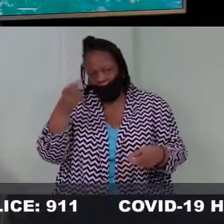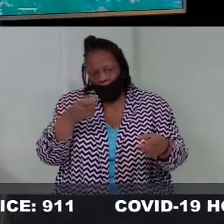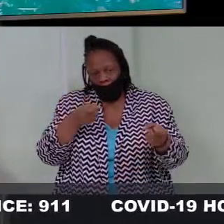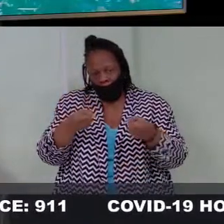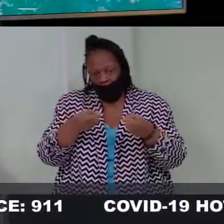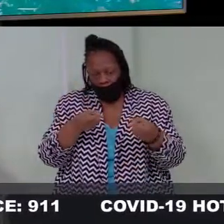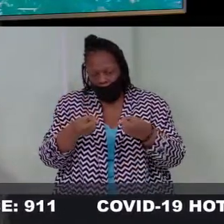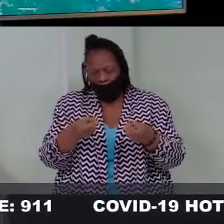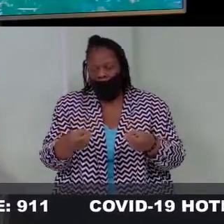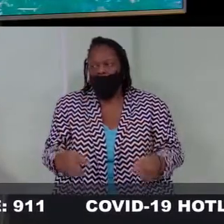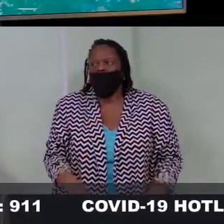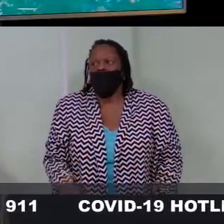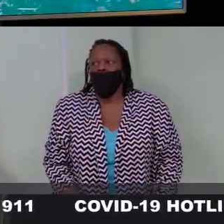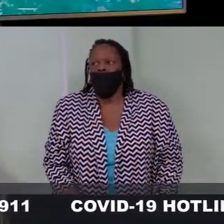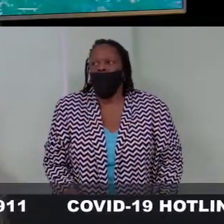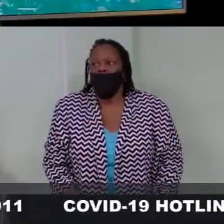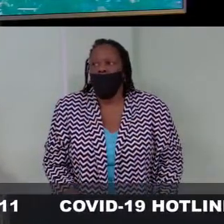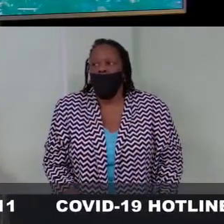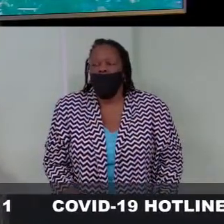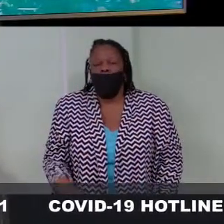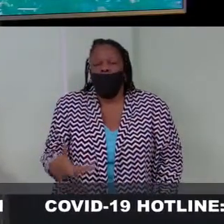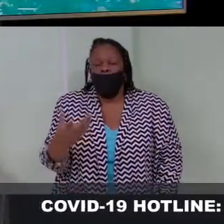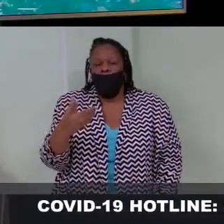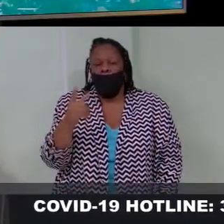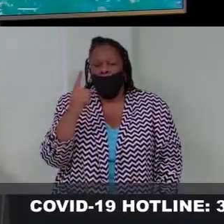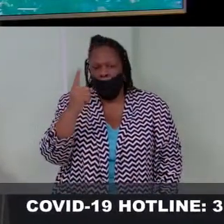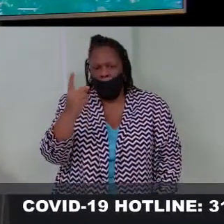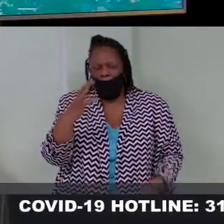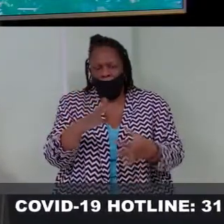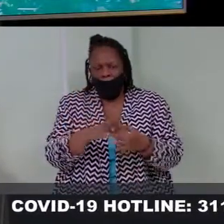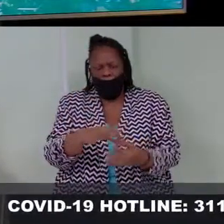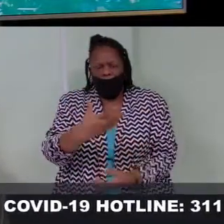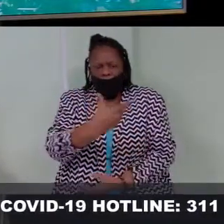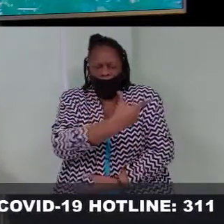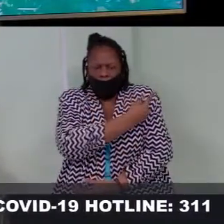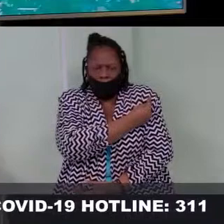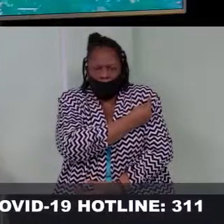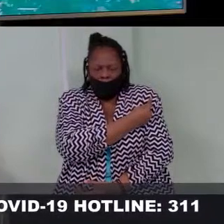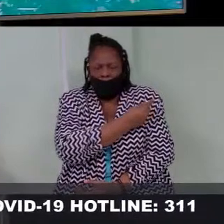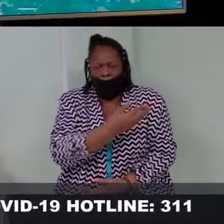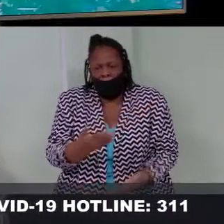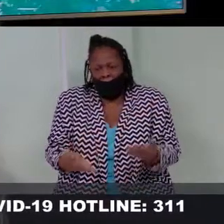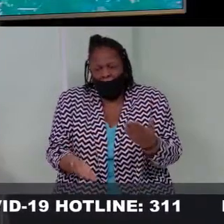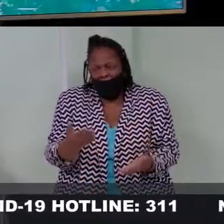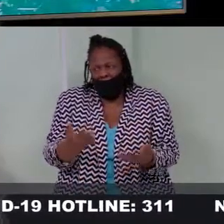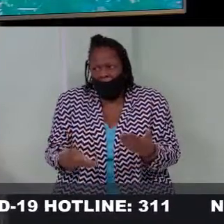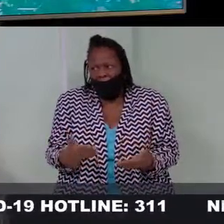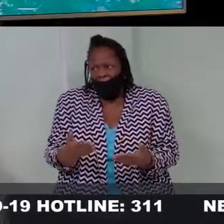for Disease Control, the Pfizer-BioNTech vaccine may cause